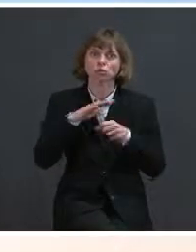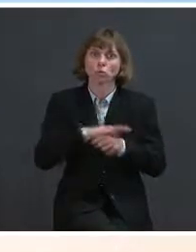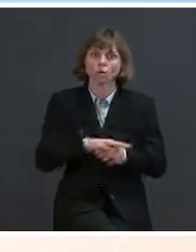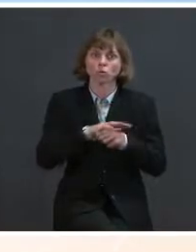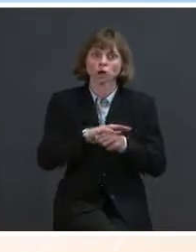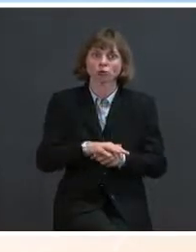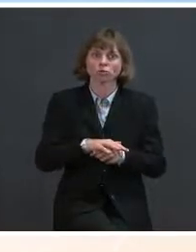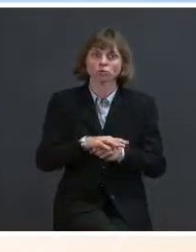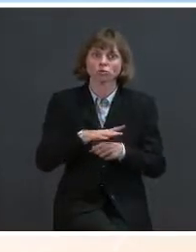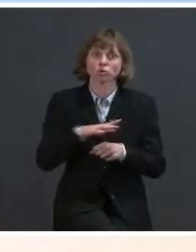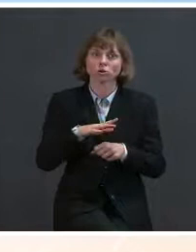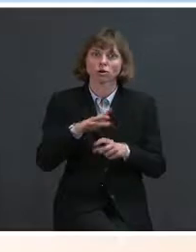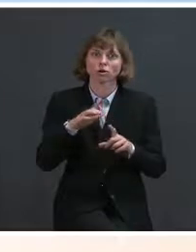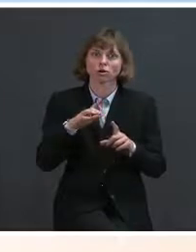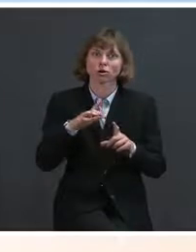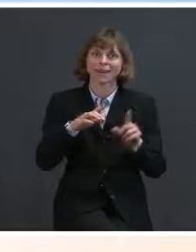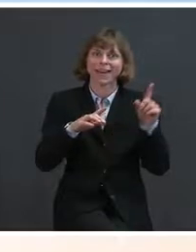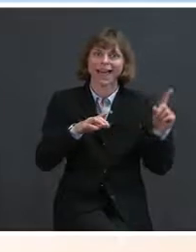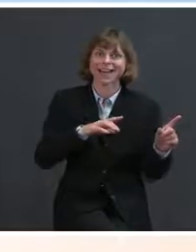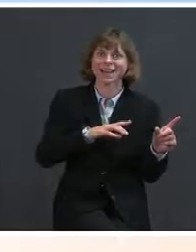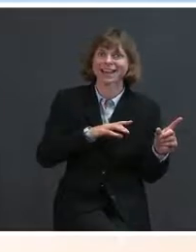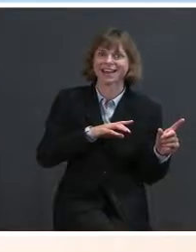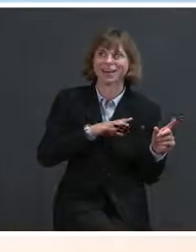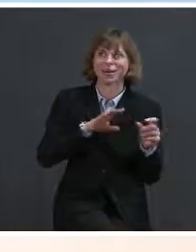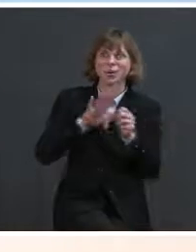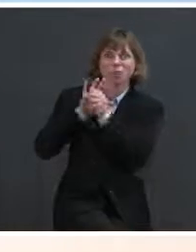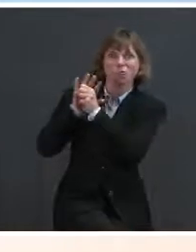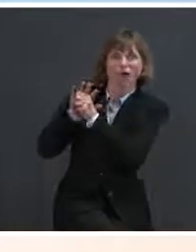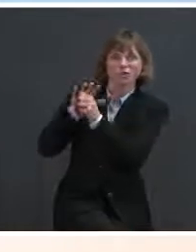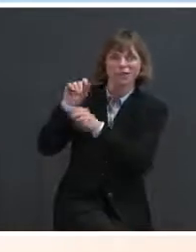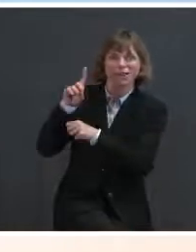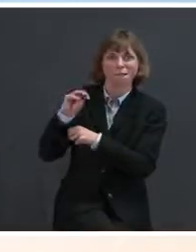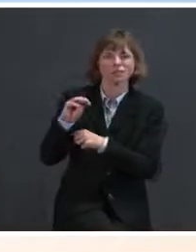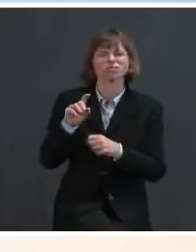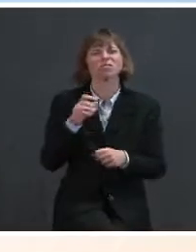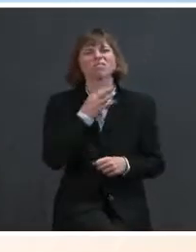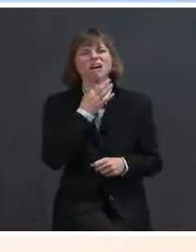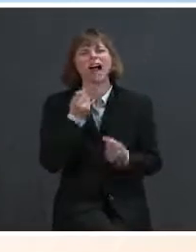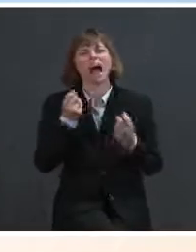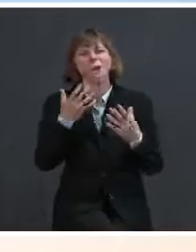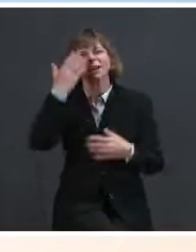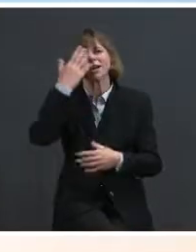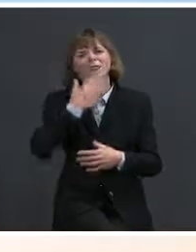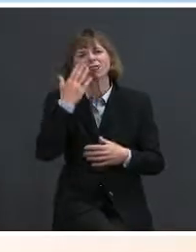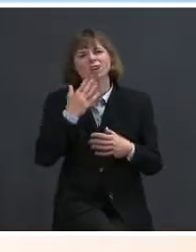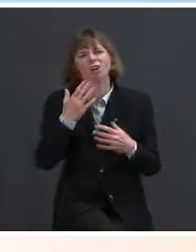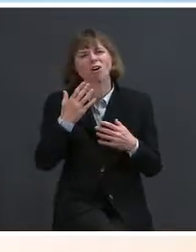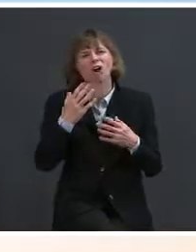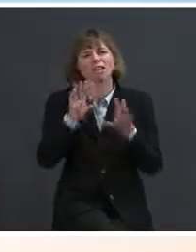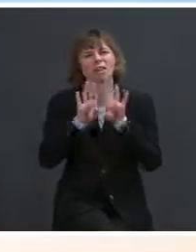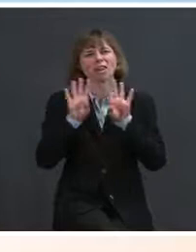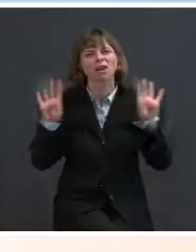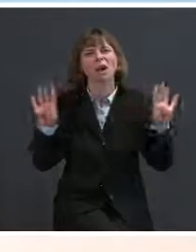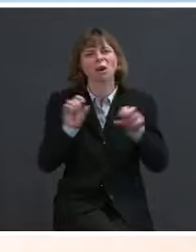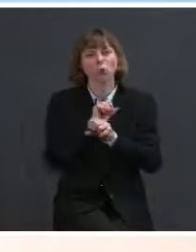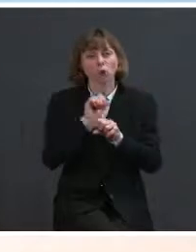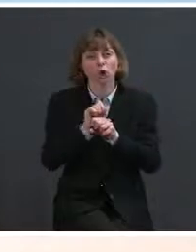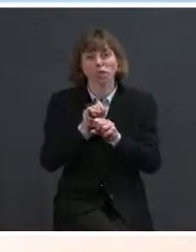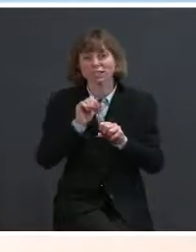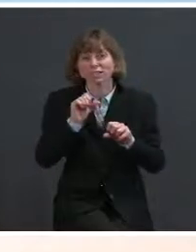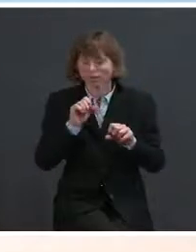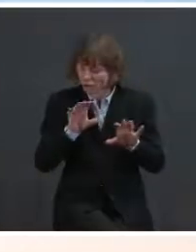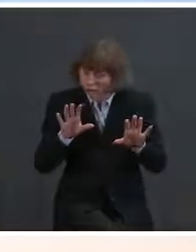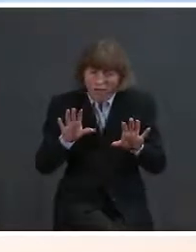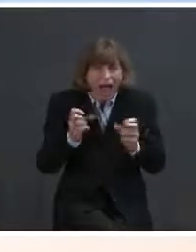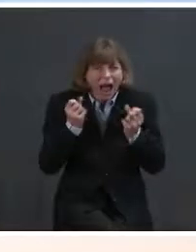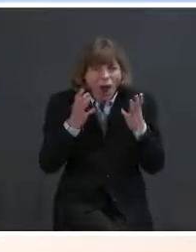administration. How many frontline workers have not gotten shots? And was this a response? How many Border Patrol